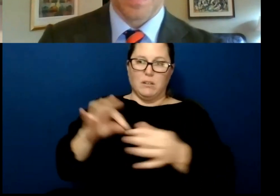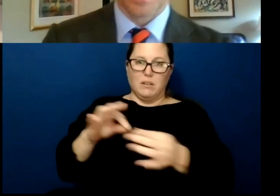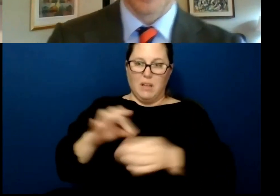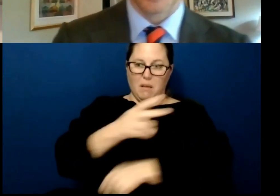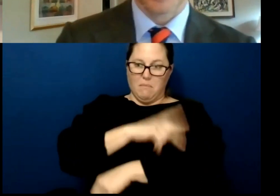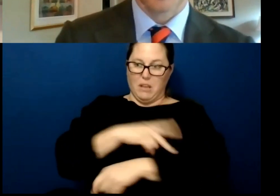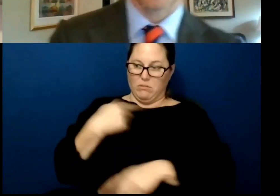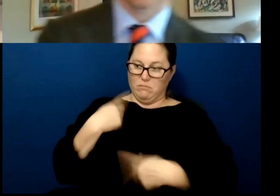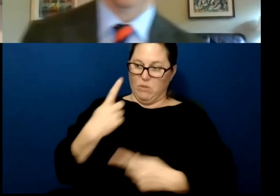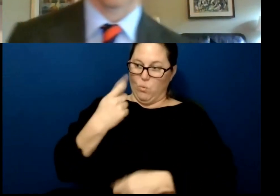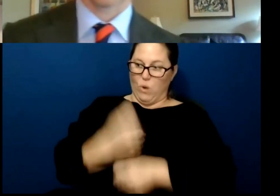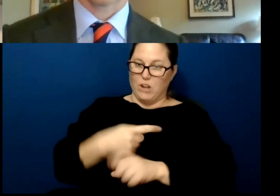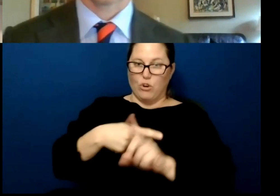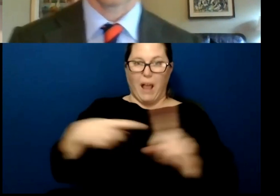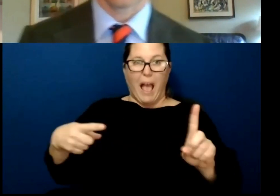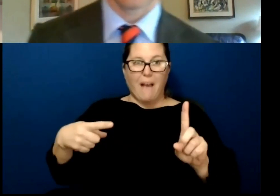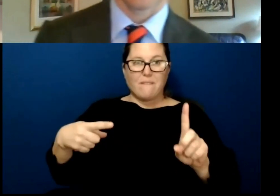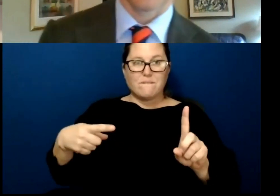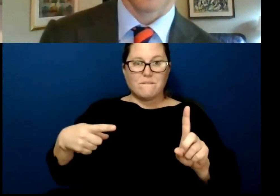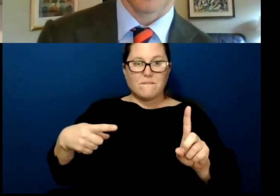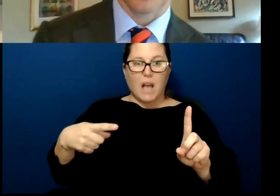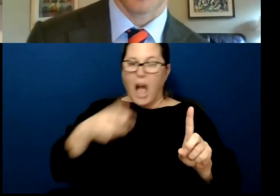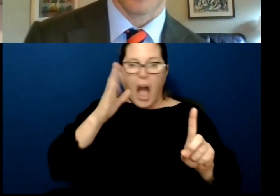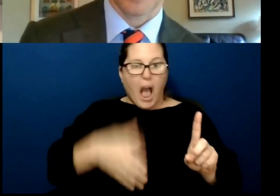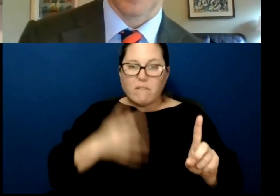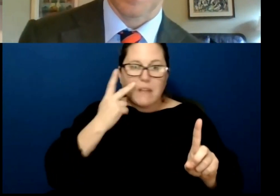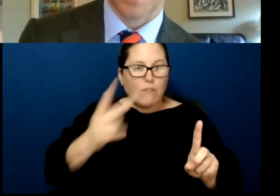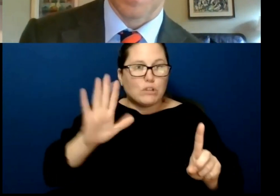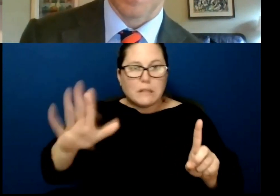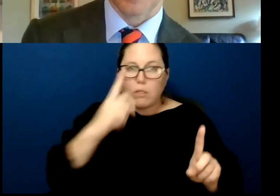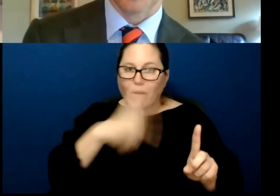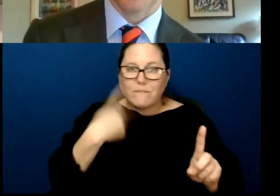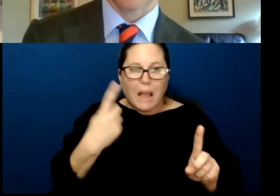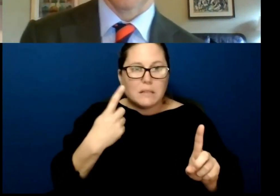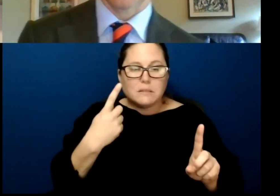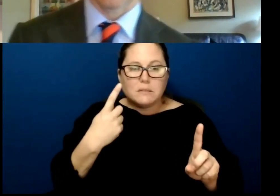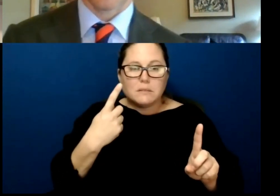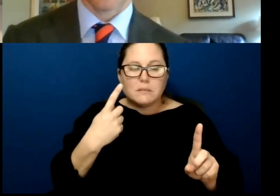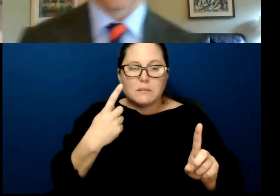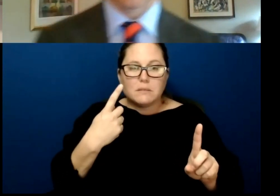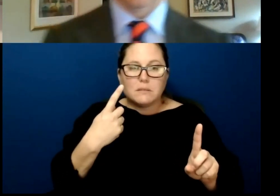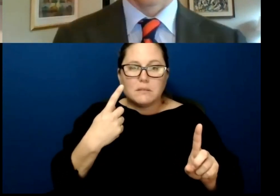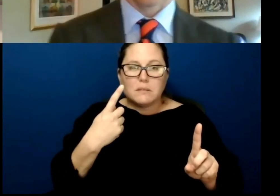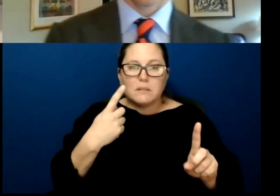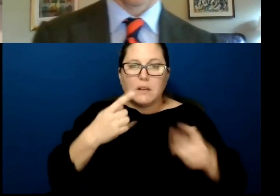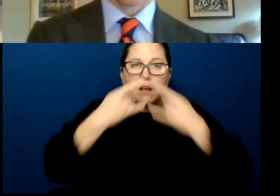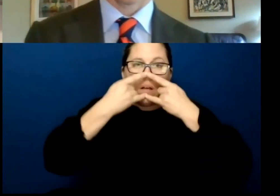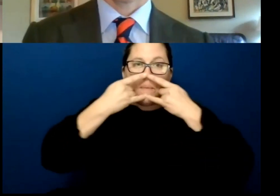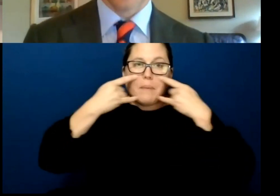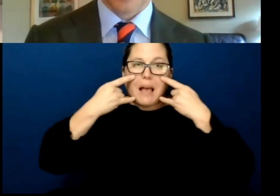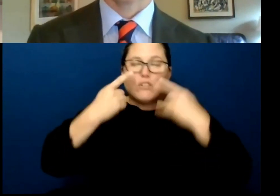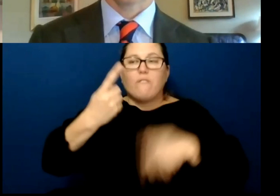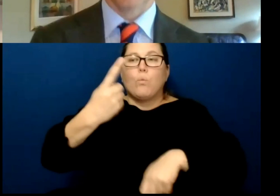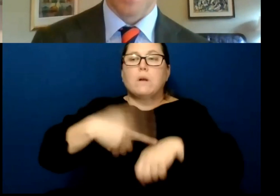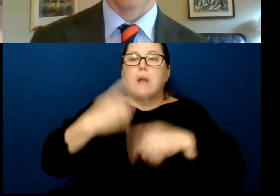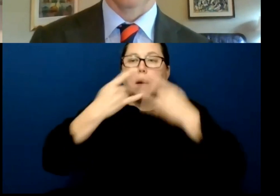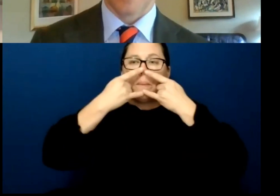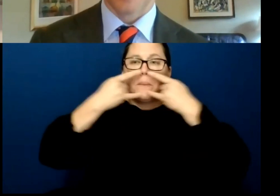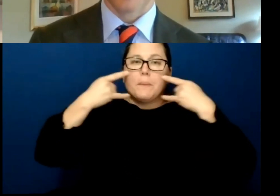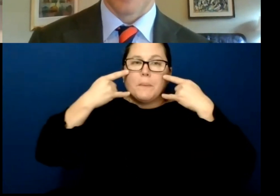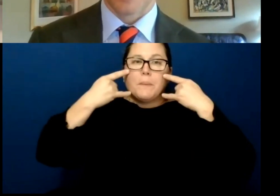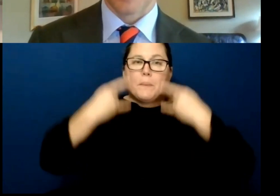I've never seen their face except for the first time I examined them to, you know, have them bring down their mask so I could see their face.